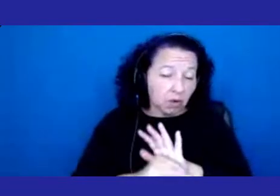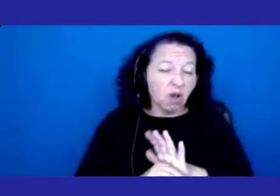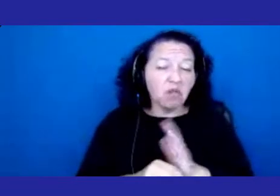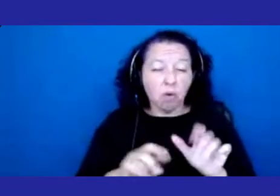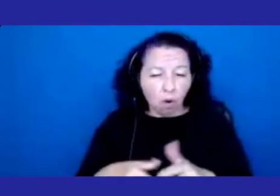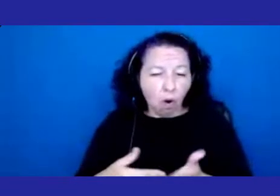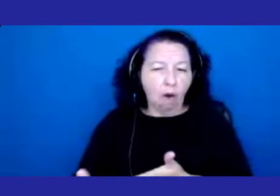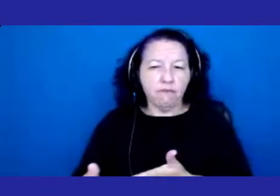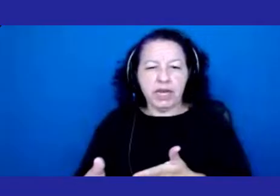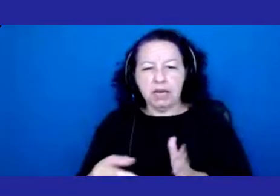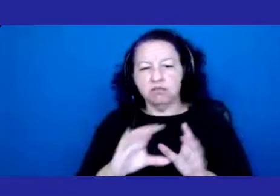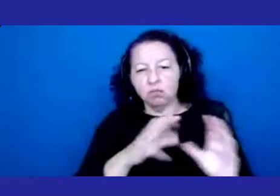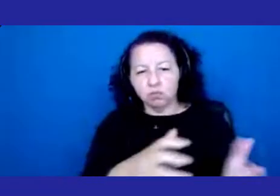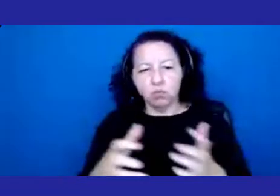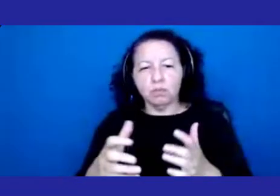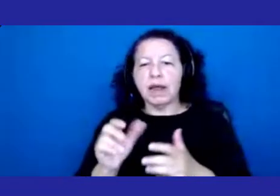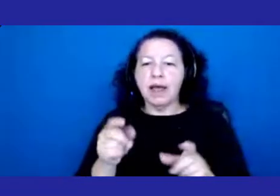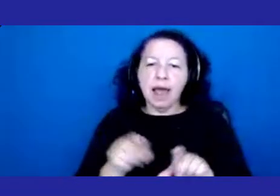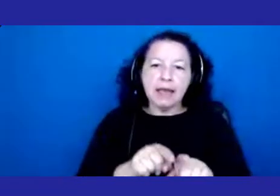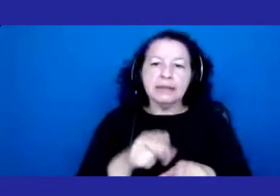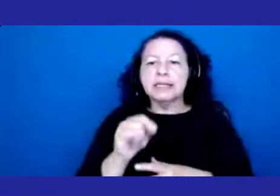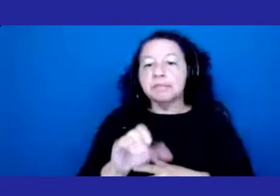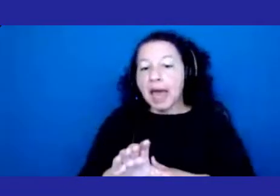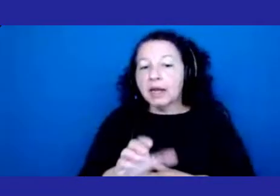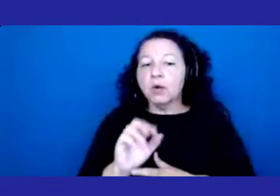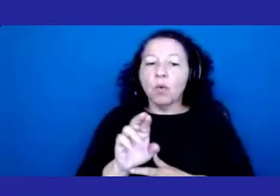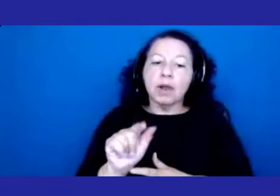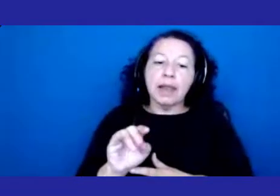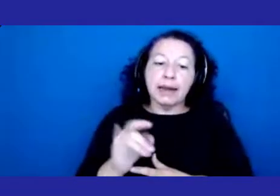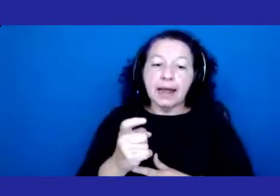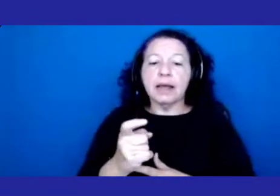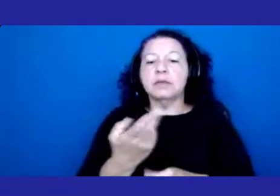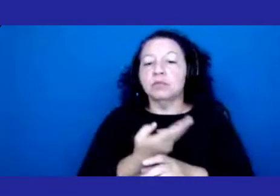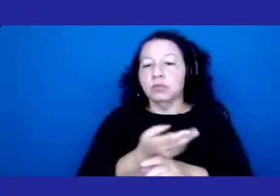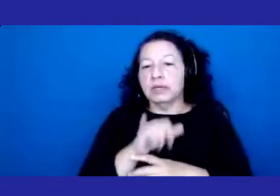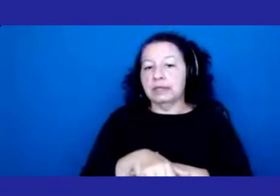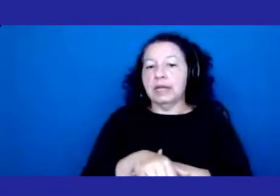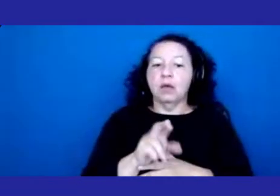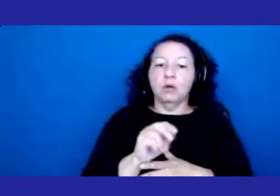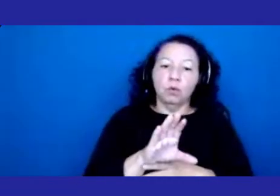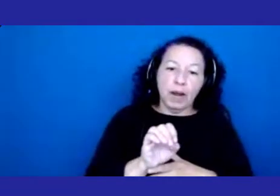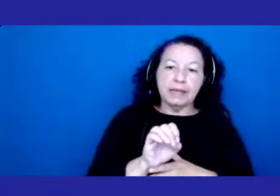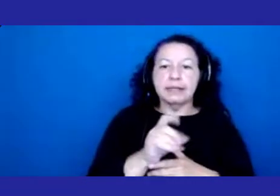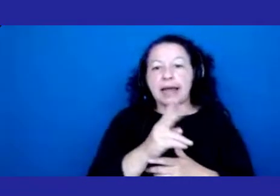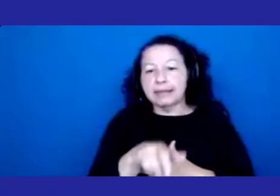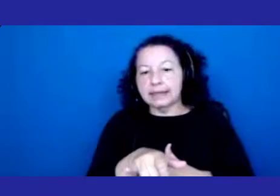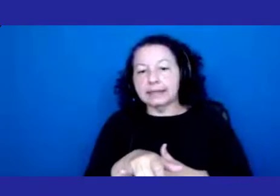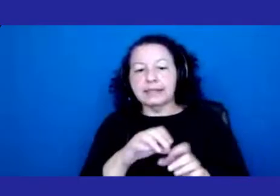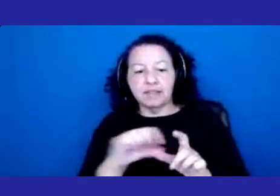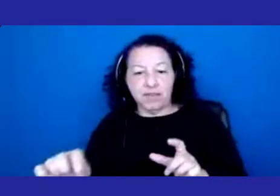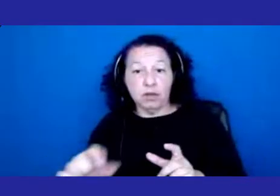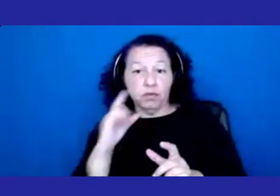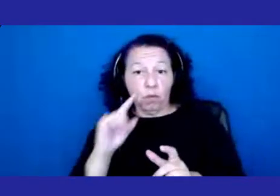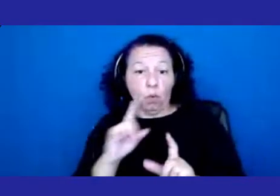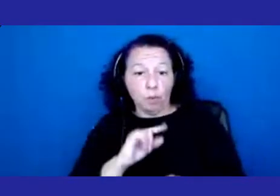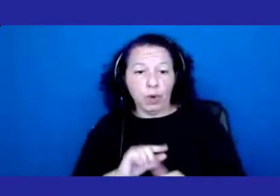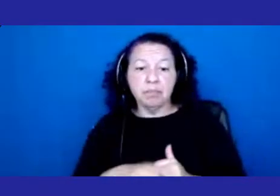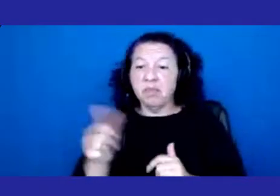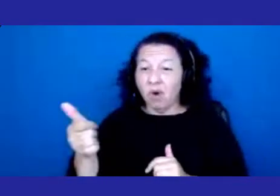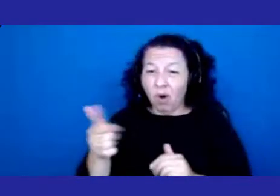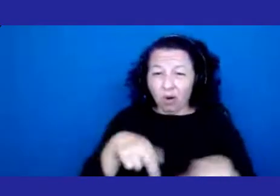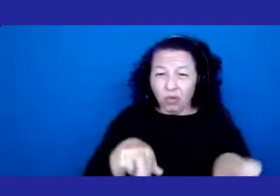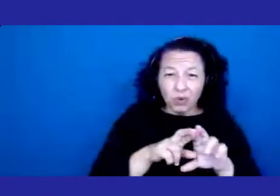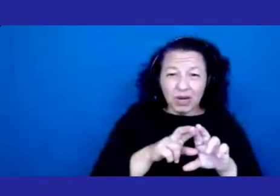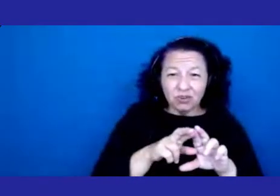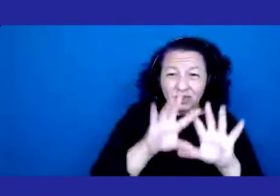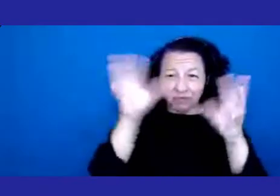Hispanic or Latinx, using that aggregate race ethnicity field that we use for reporting. But other regions were not captured as well by those groupings,